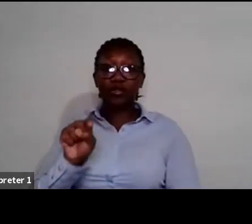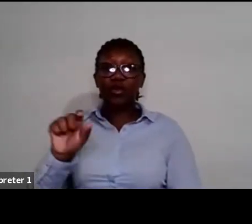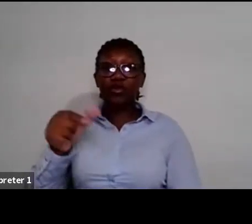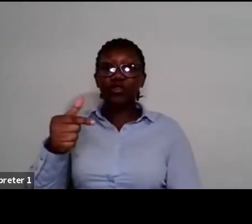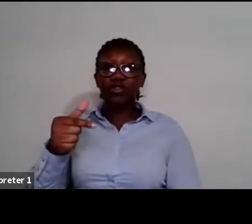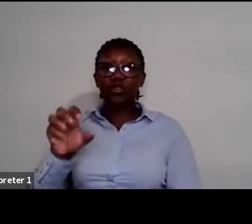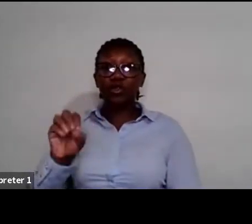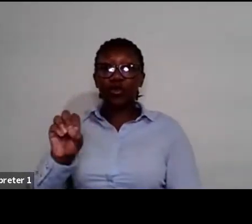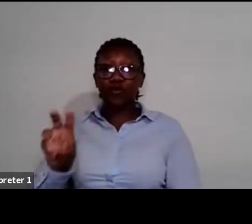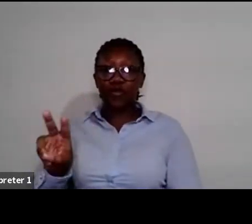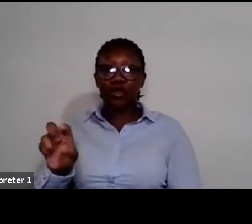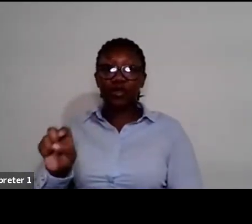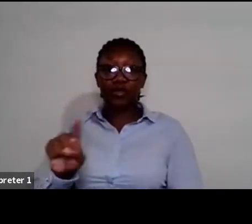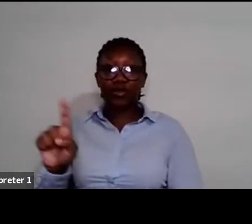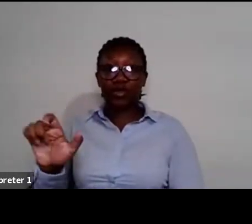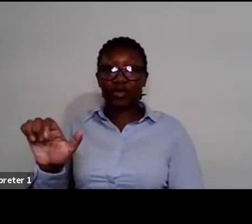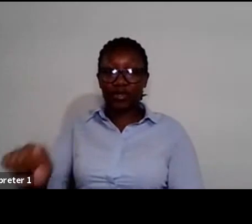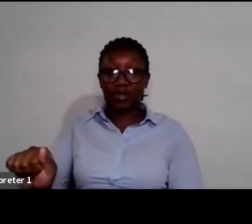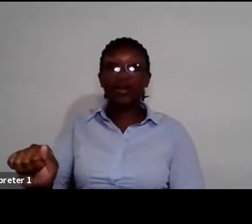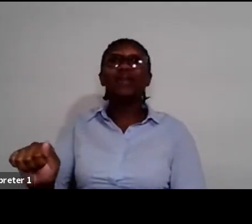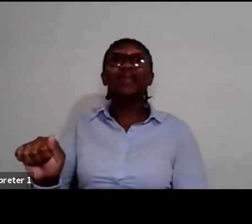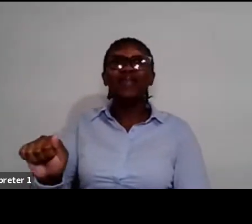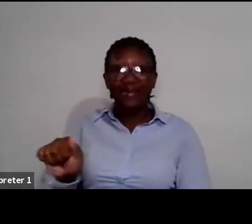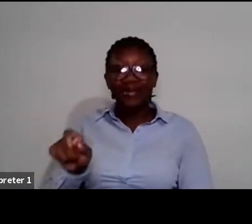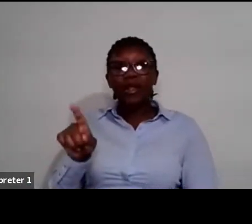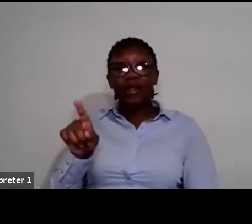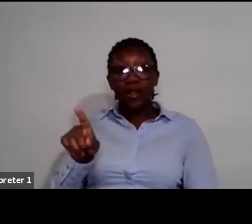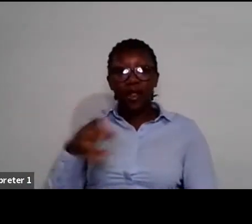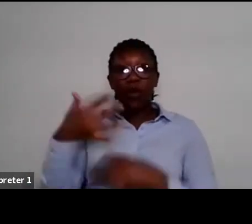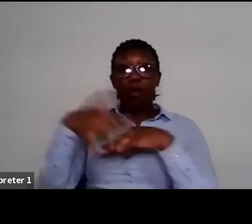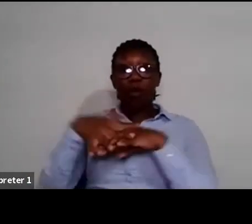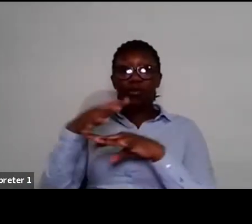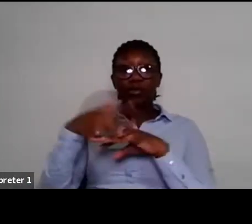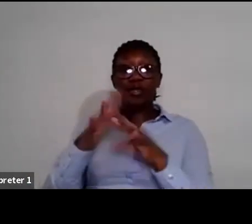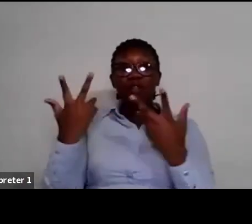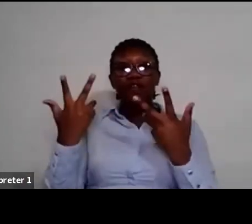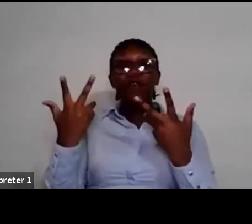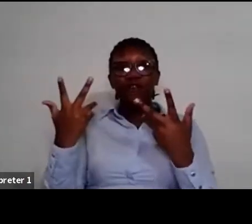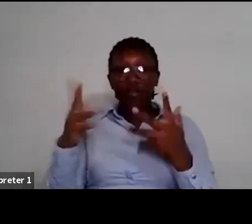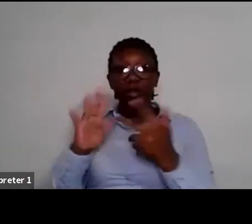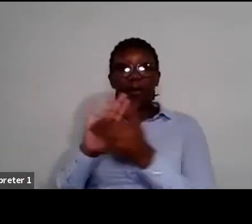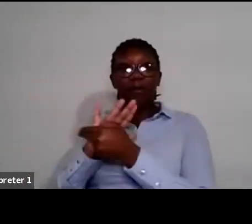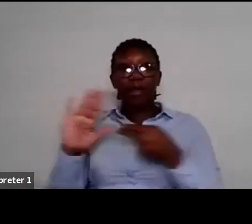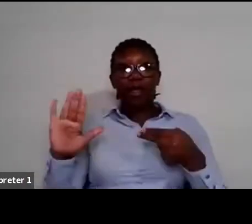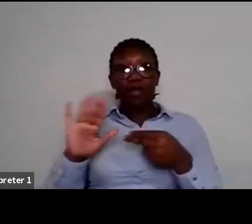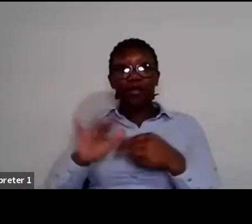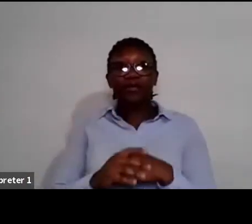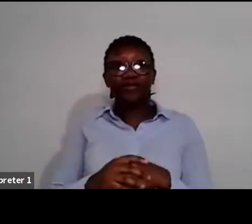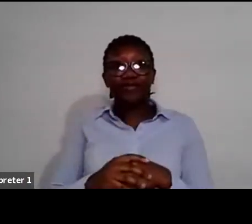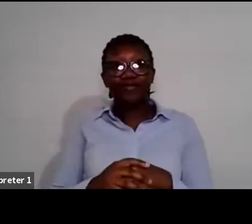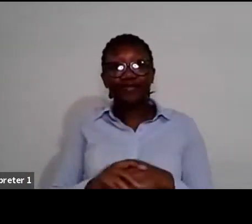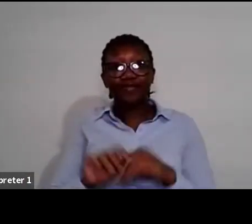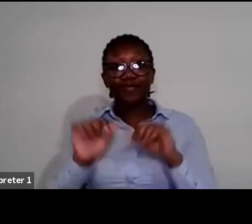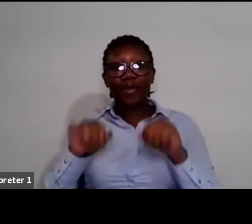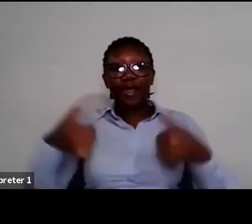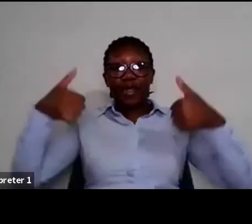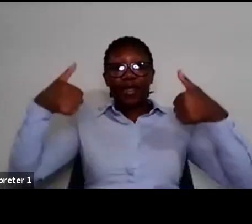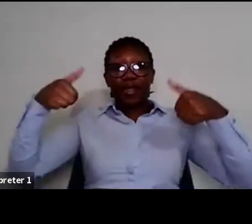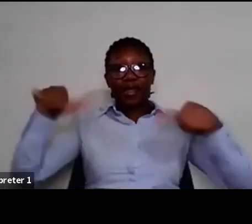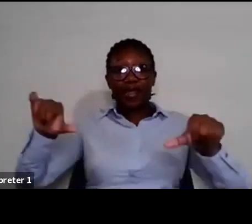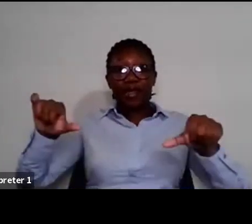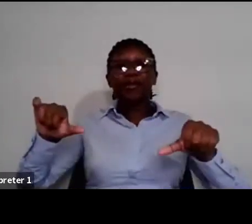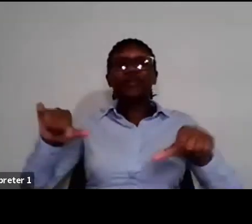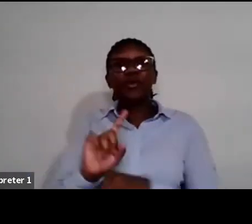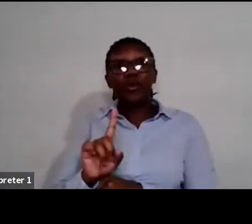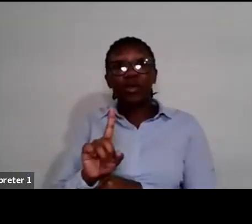www.sars.gov.za. And our website has been highlighted in this chart. I would like to take you in our next item